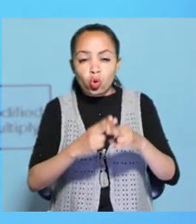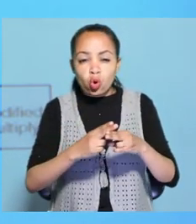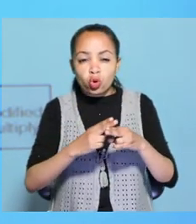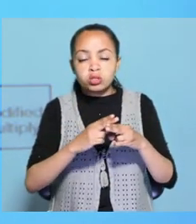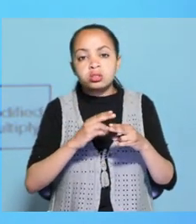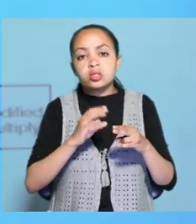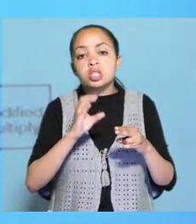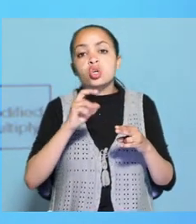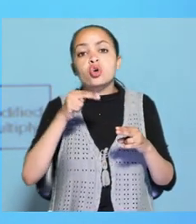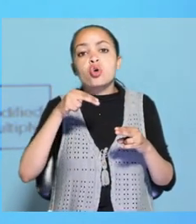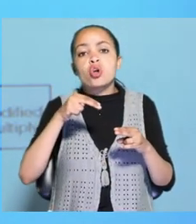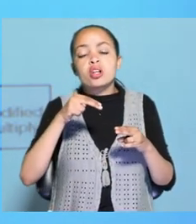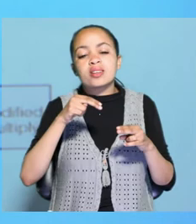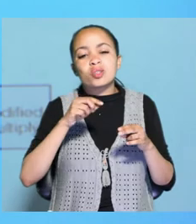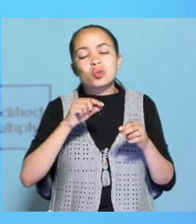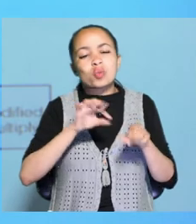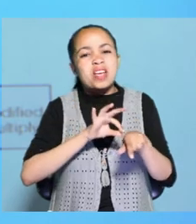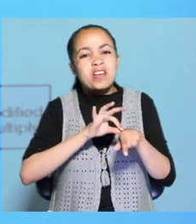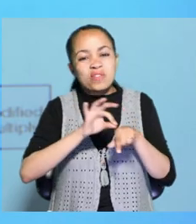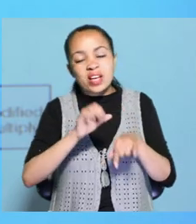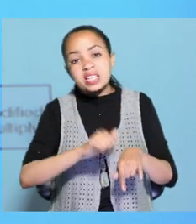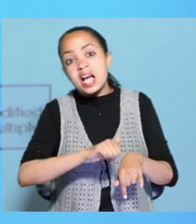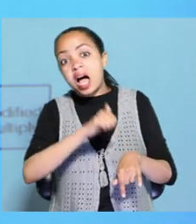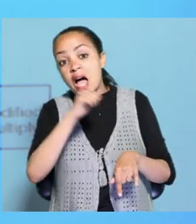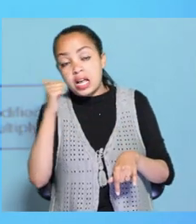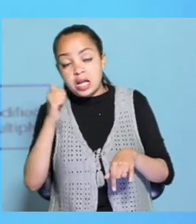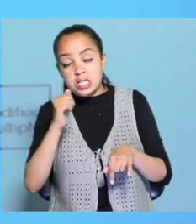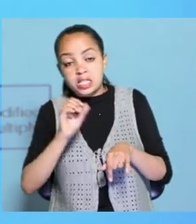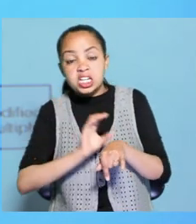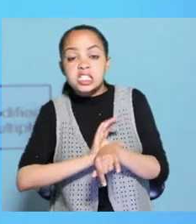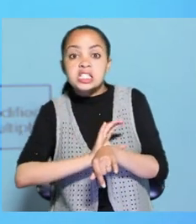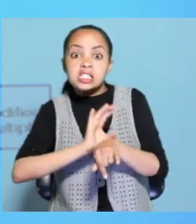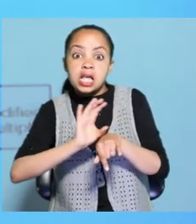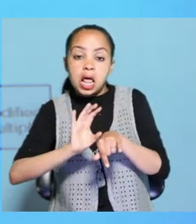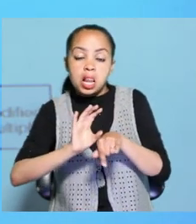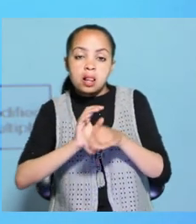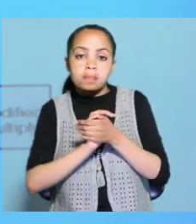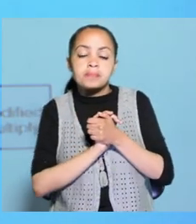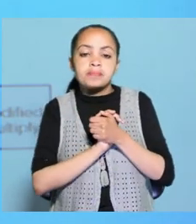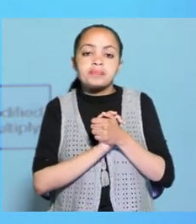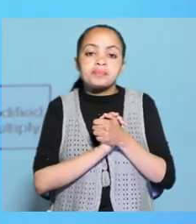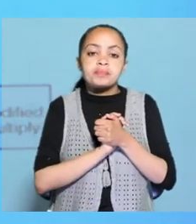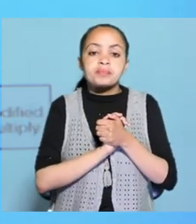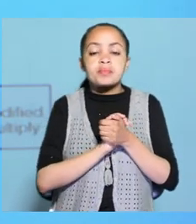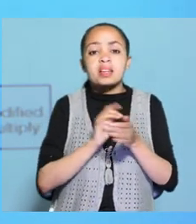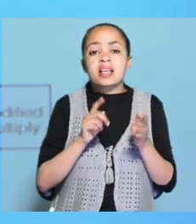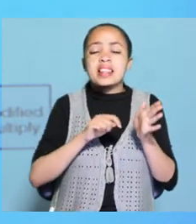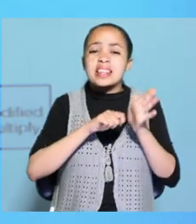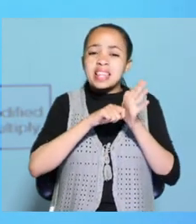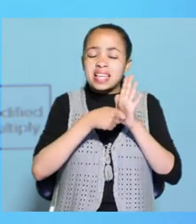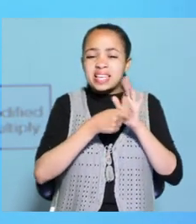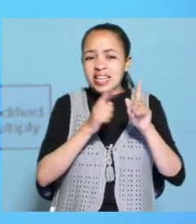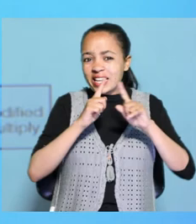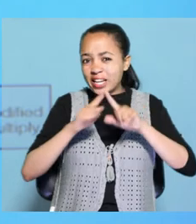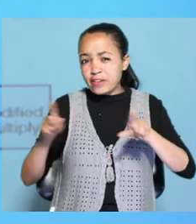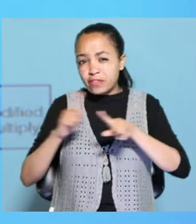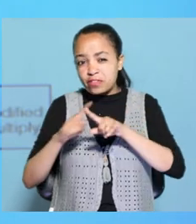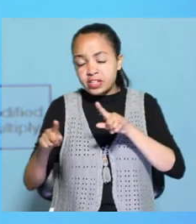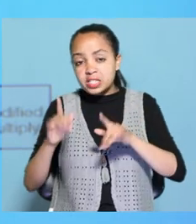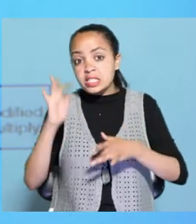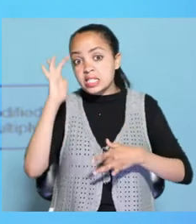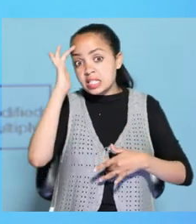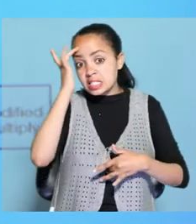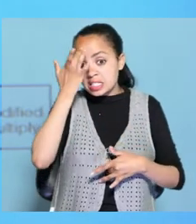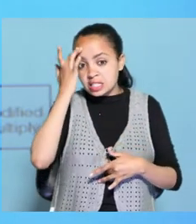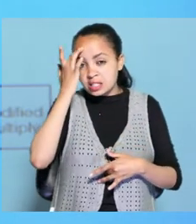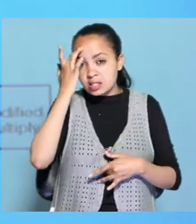chronic release, to be infect another host cell. The key difference is, there is disease